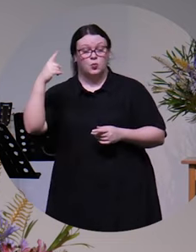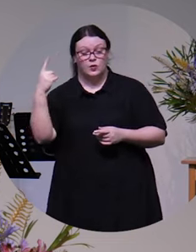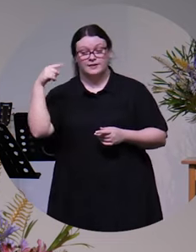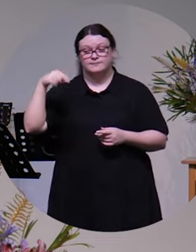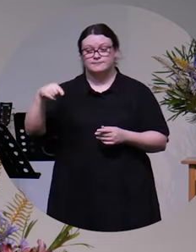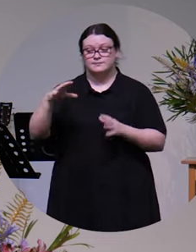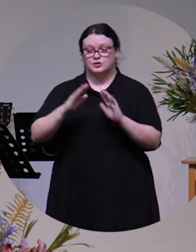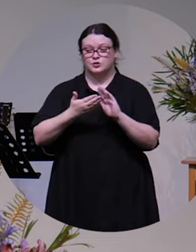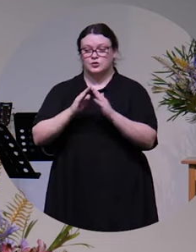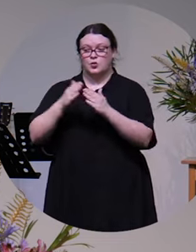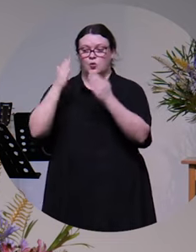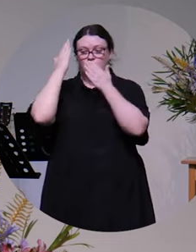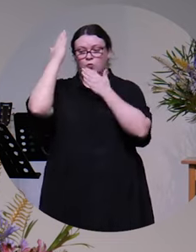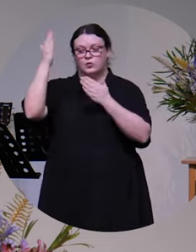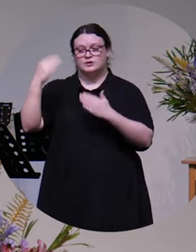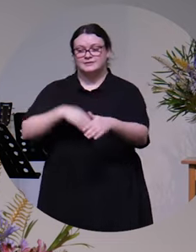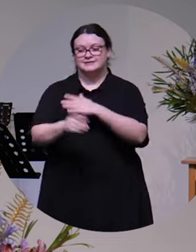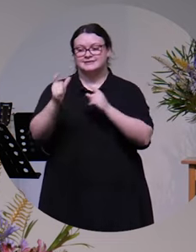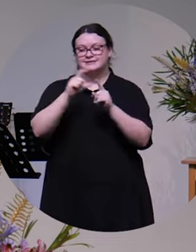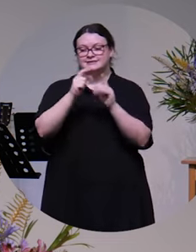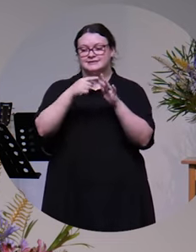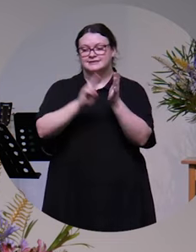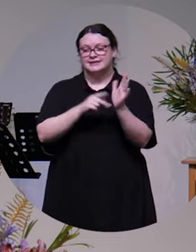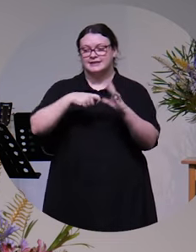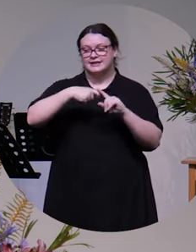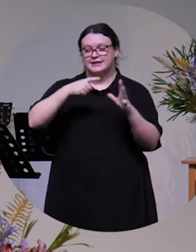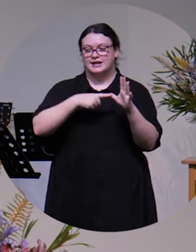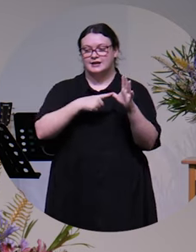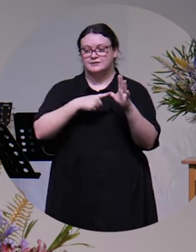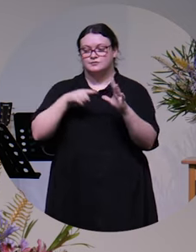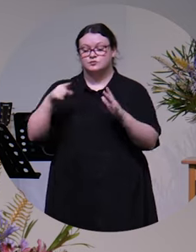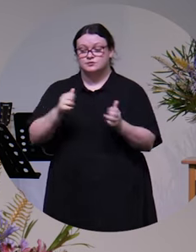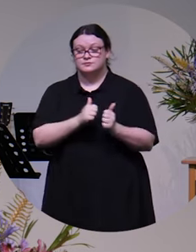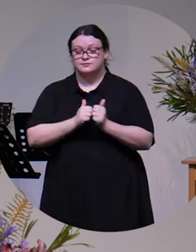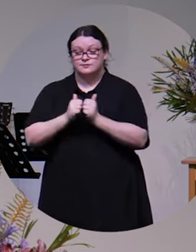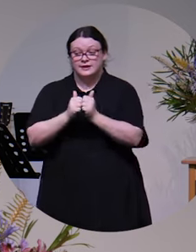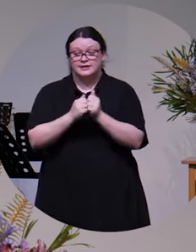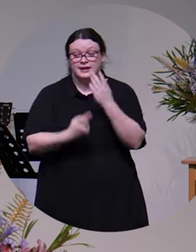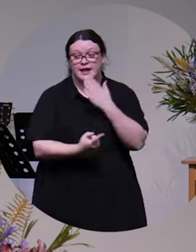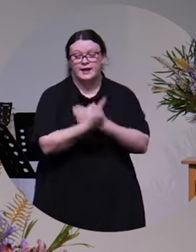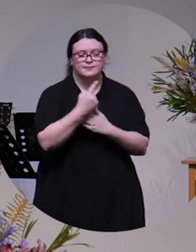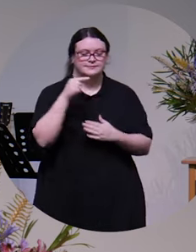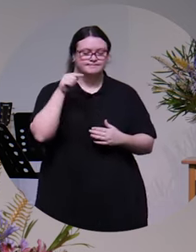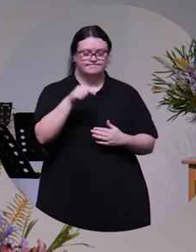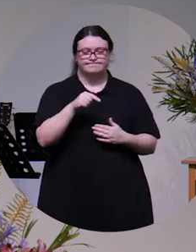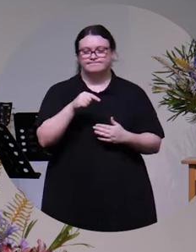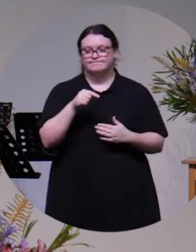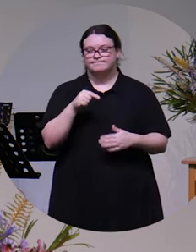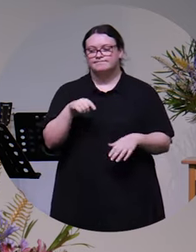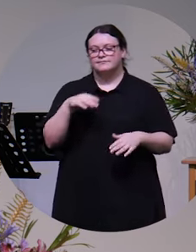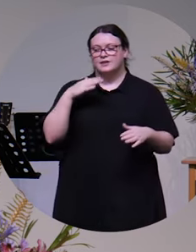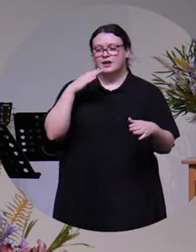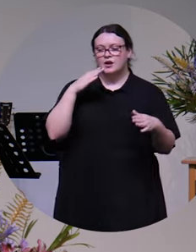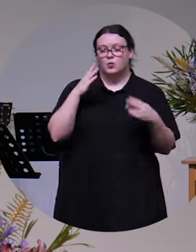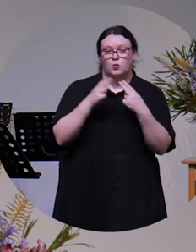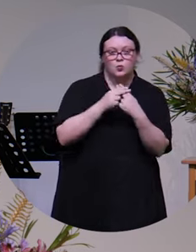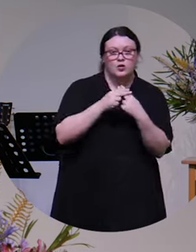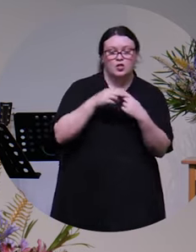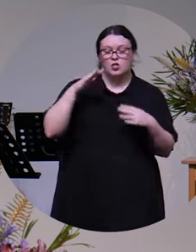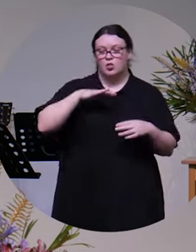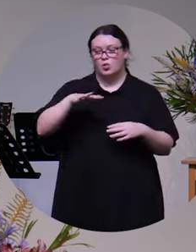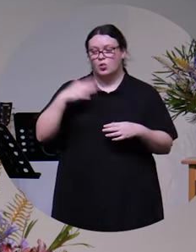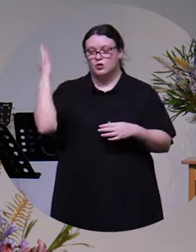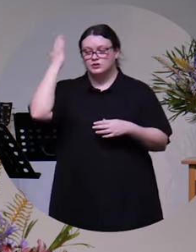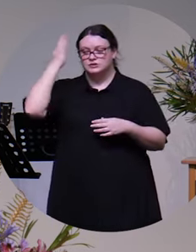of that time was a formal chaplaincy role for me at a local school. The school paid the parish for my time and with that